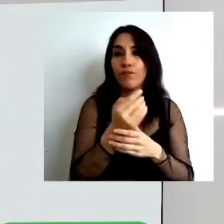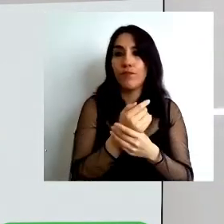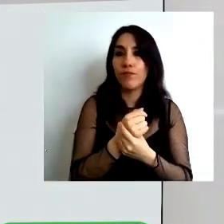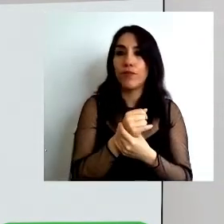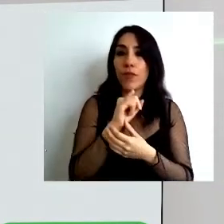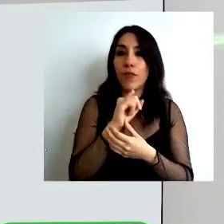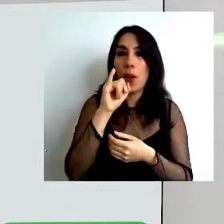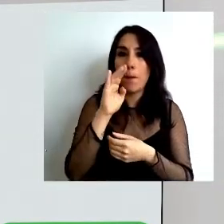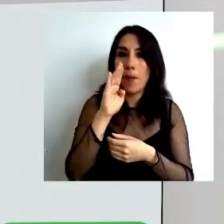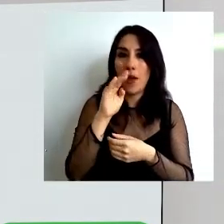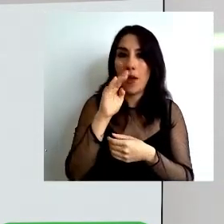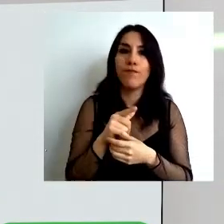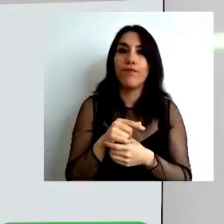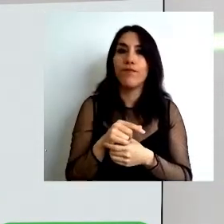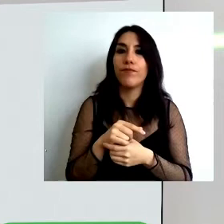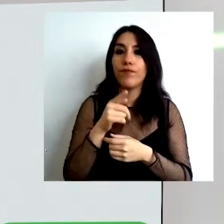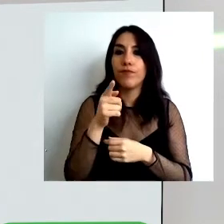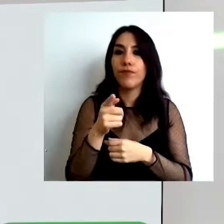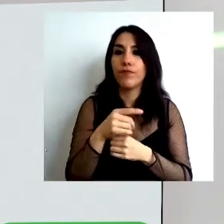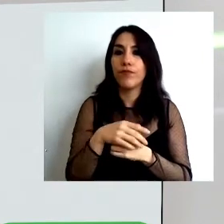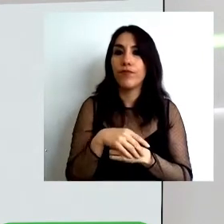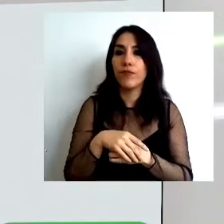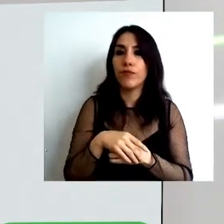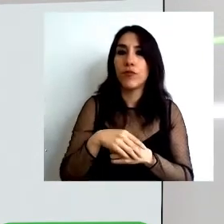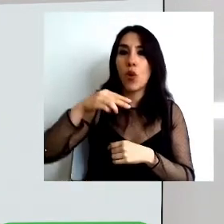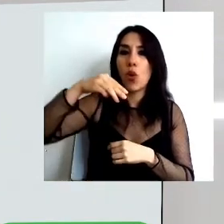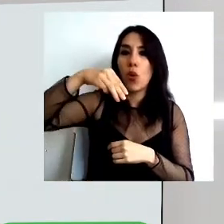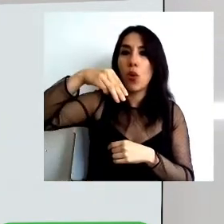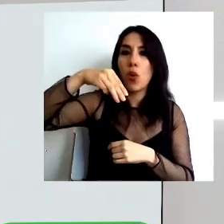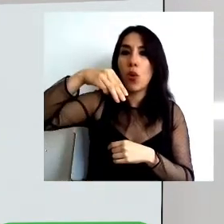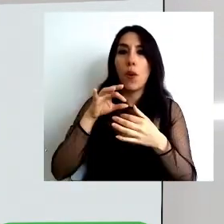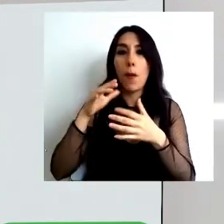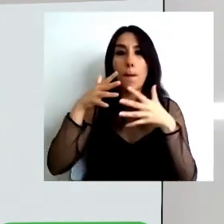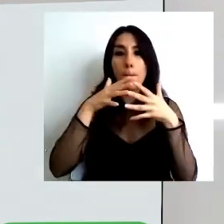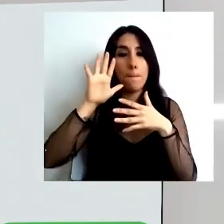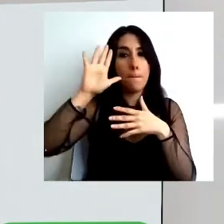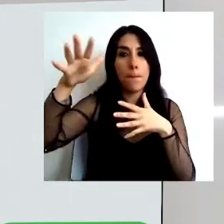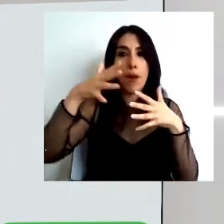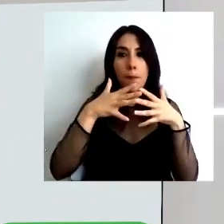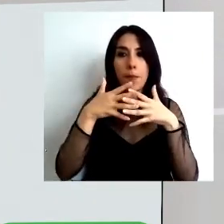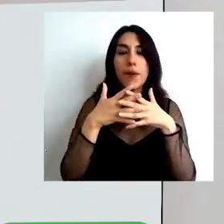all children have the opportunity to play,